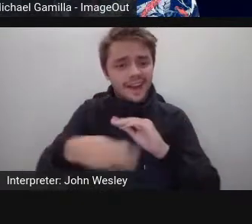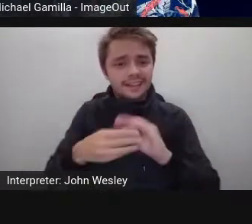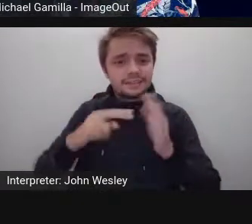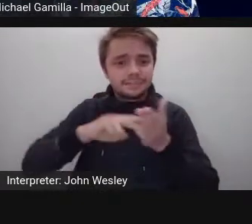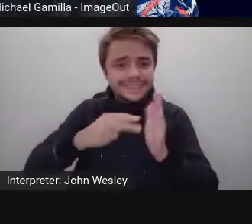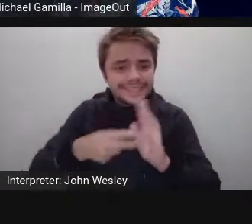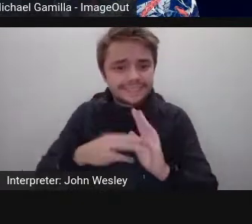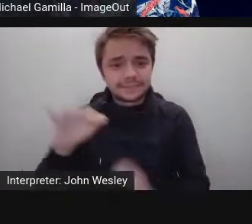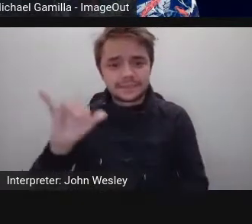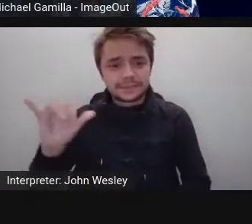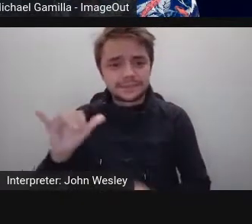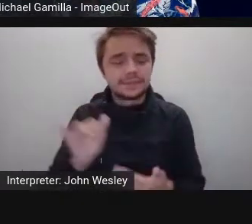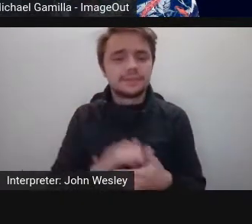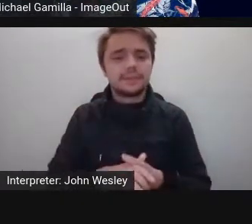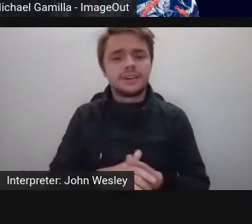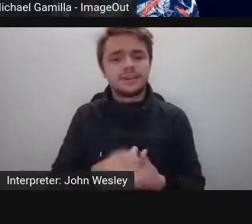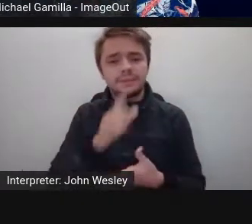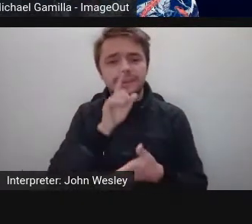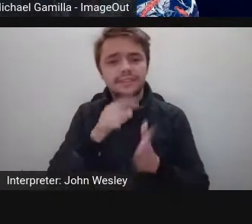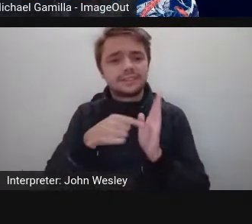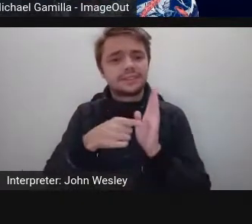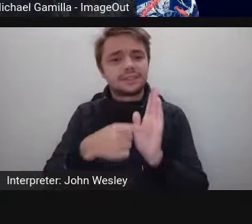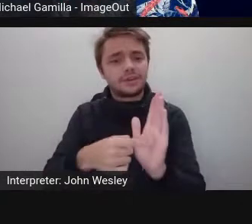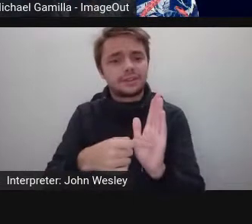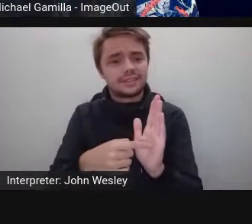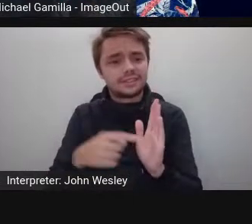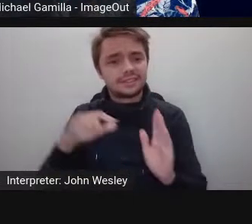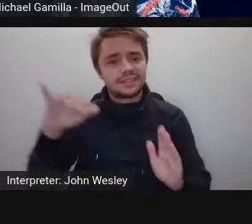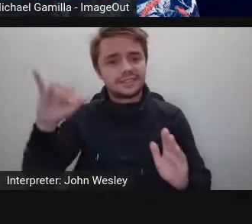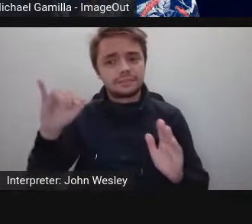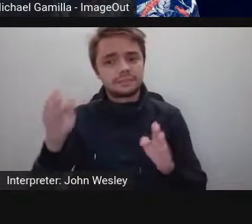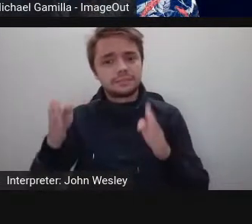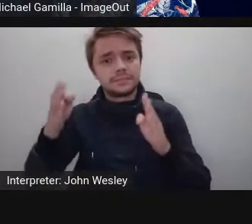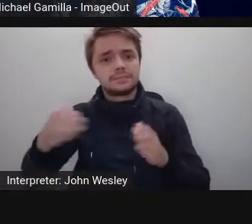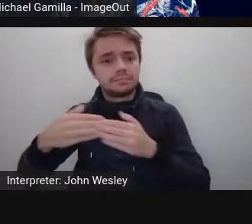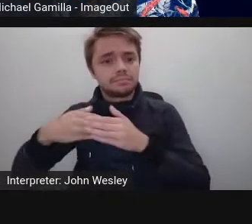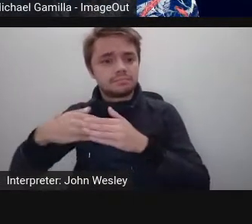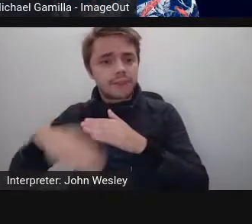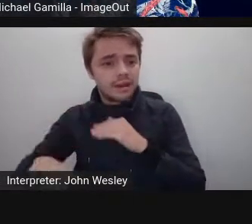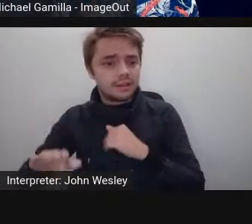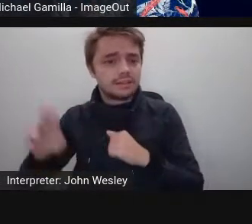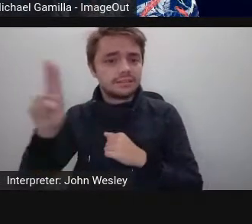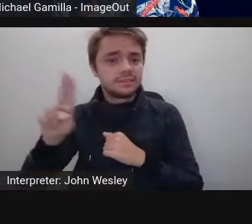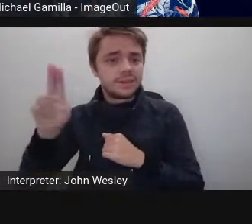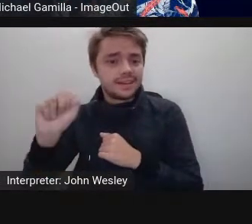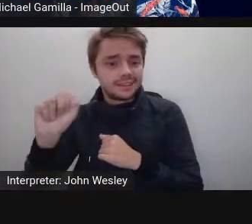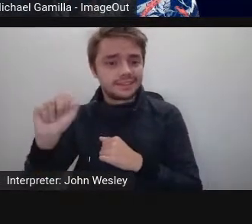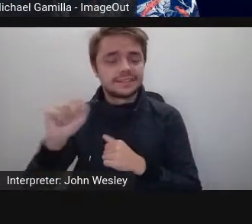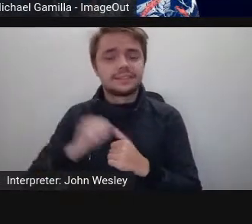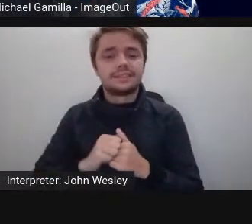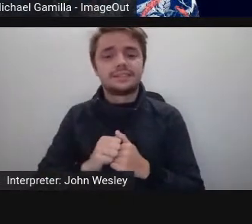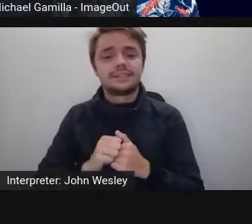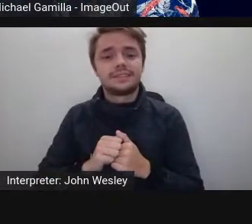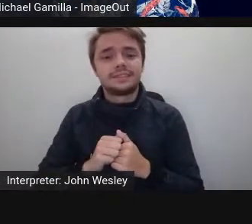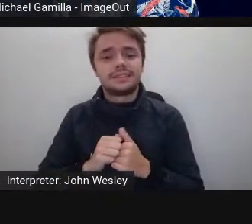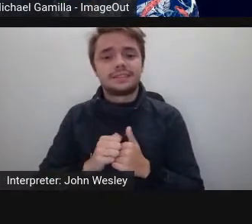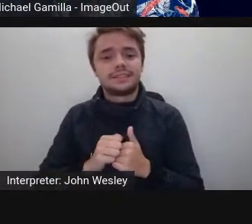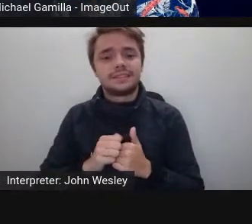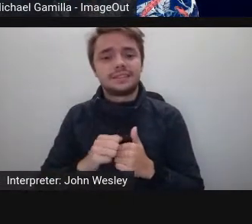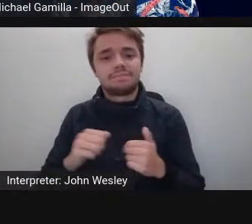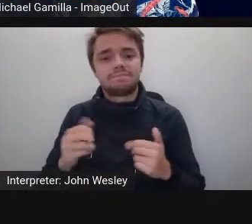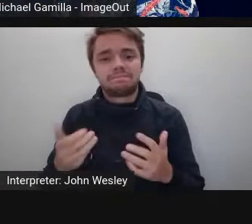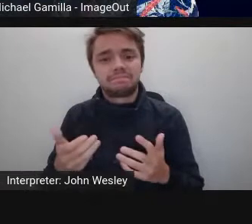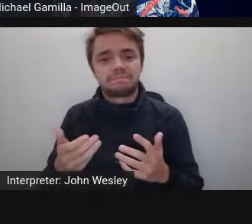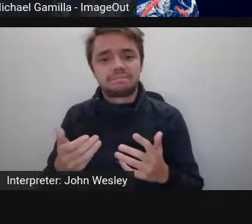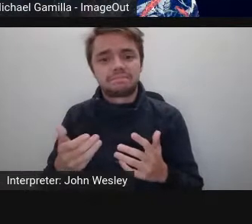that you are, because you was born in the U.S., you are doing a really, like, huge effort to being able